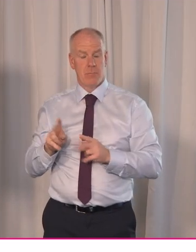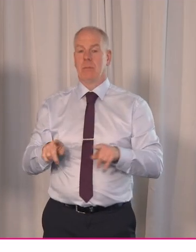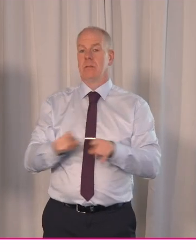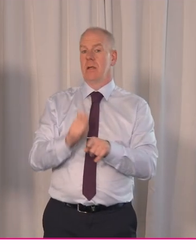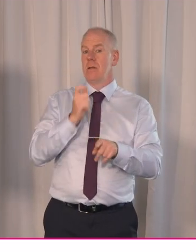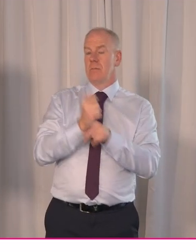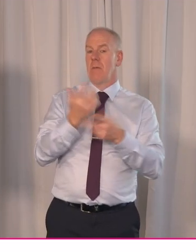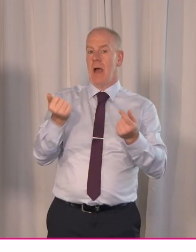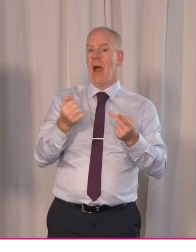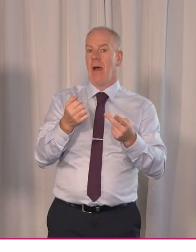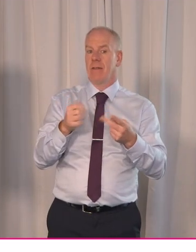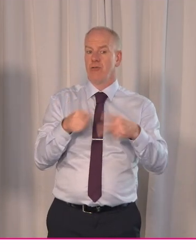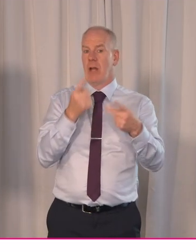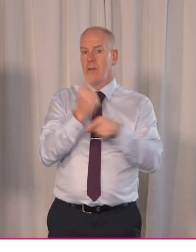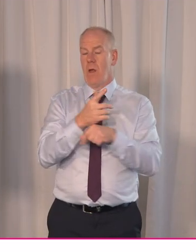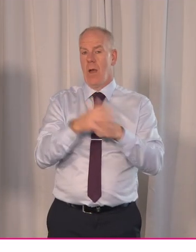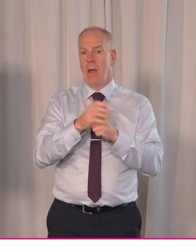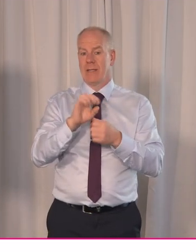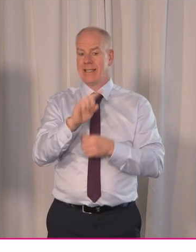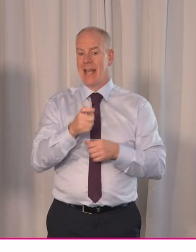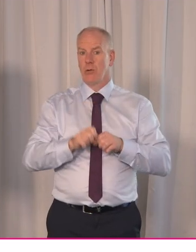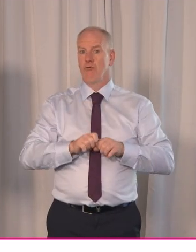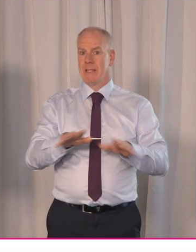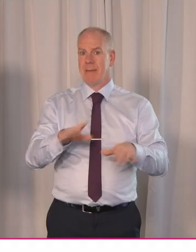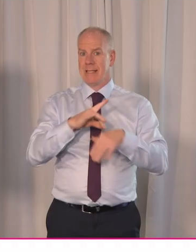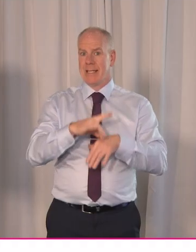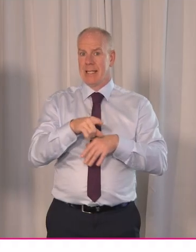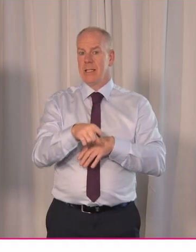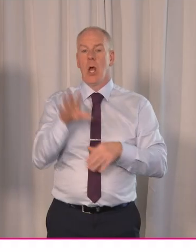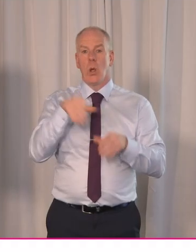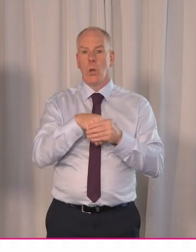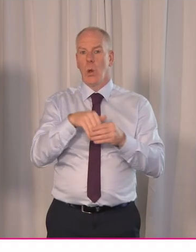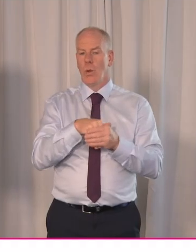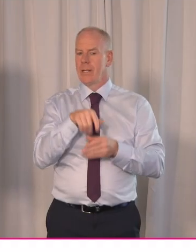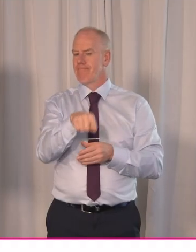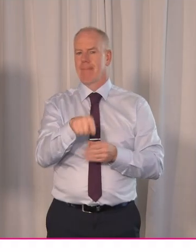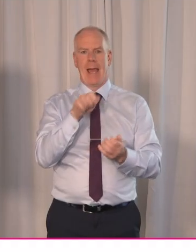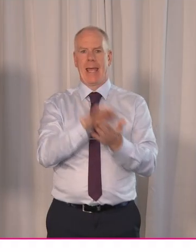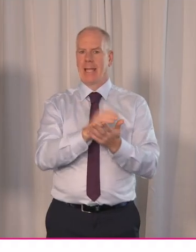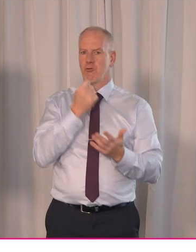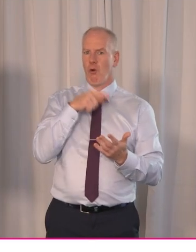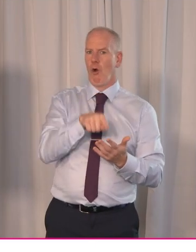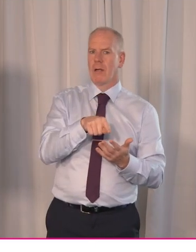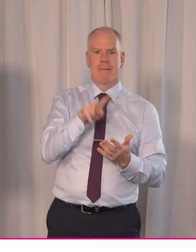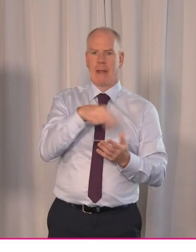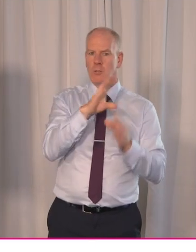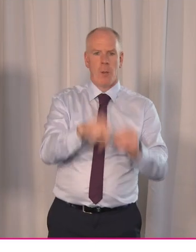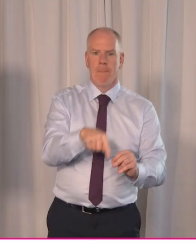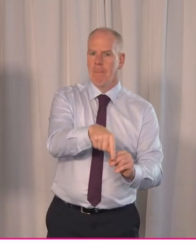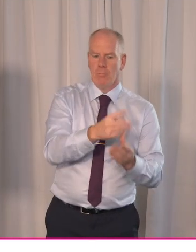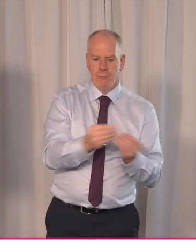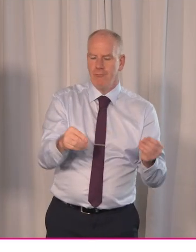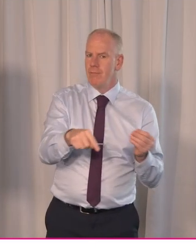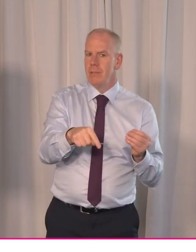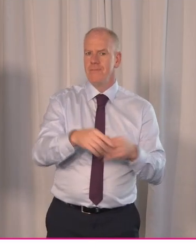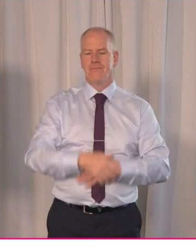to sexually transmitted infections, including drug-resistant variants emerging as well. In